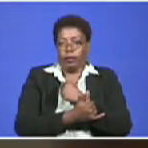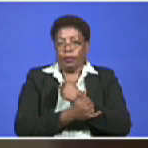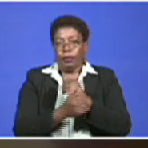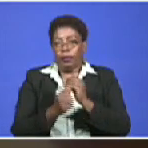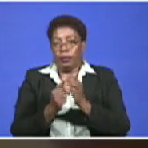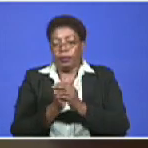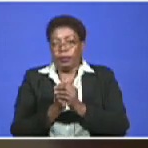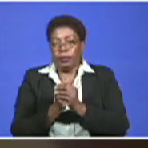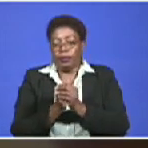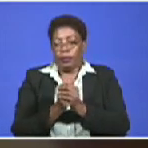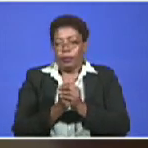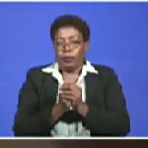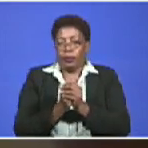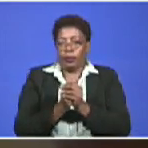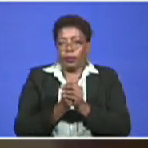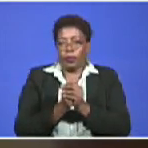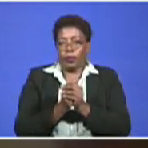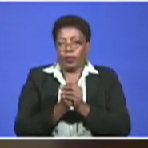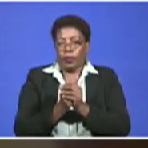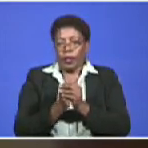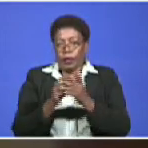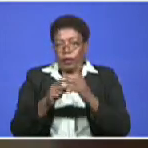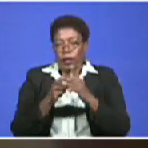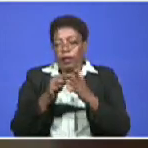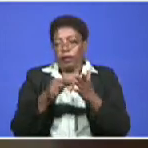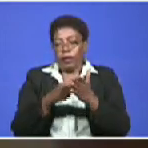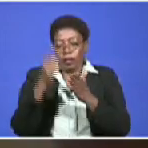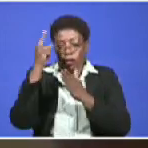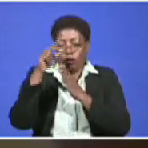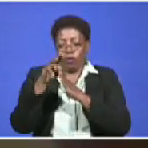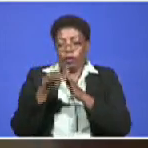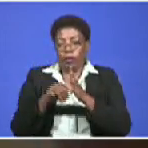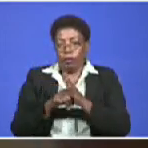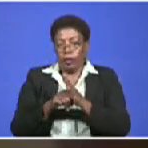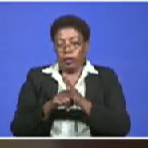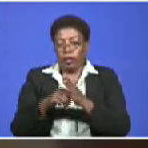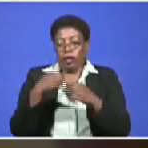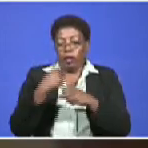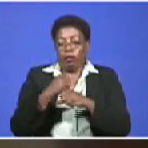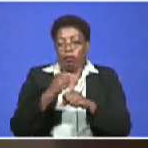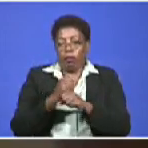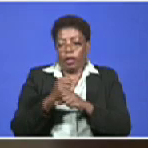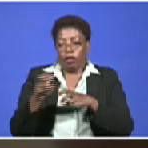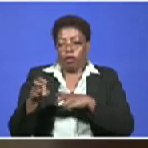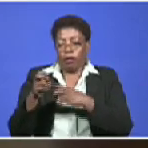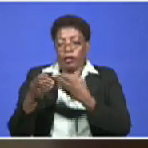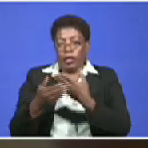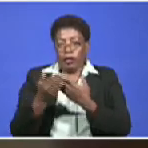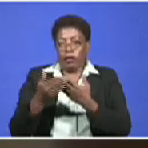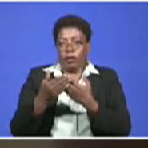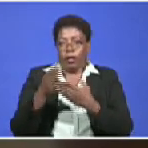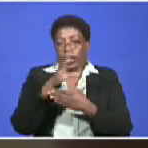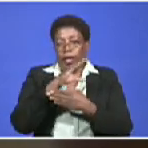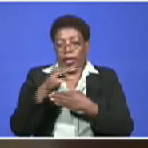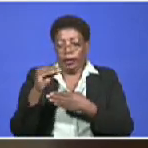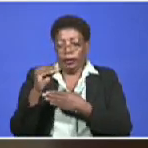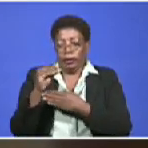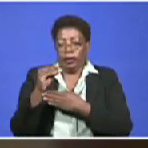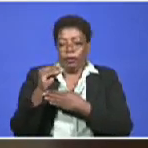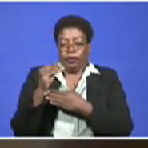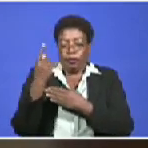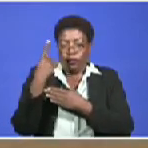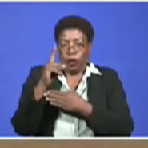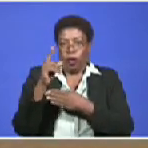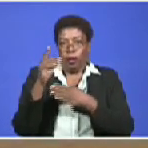executed. The implementation of this agreement would also make travel easier for Bahamians and Americans who are visiting in